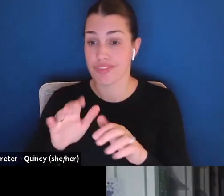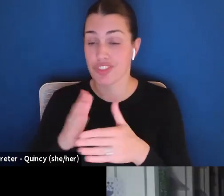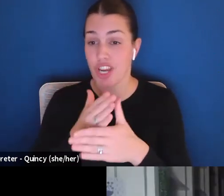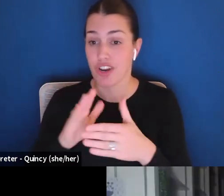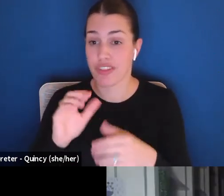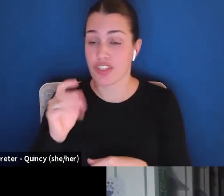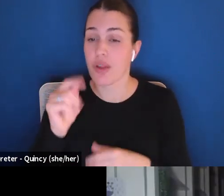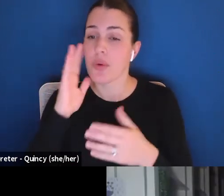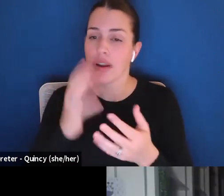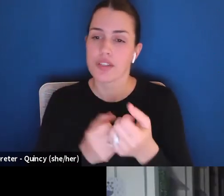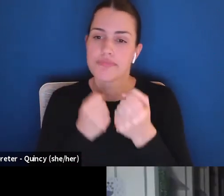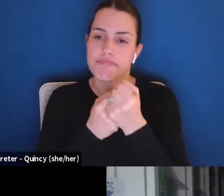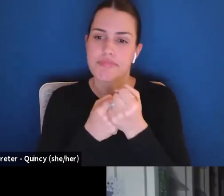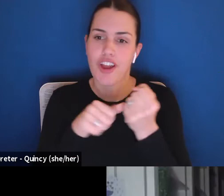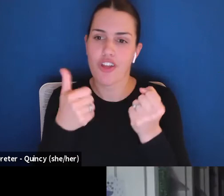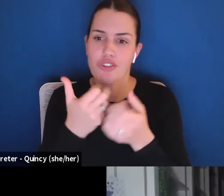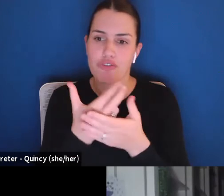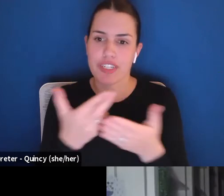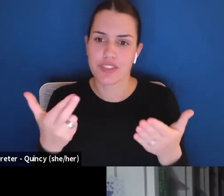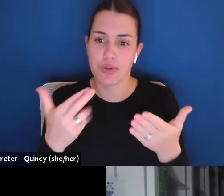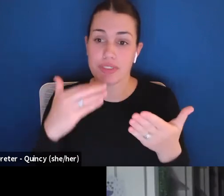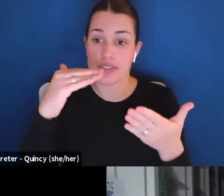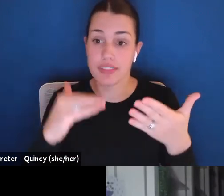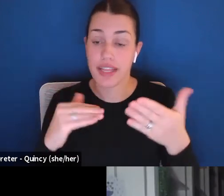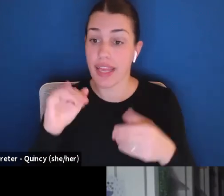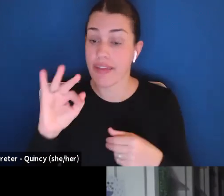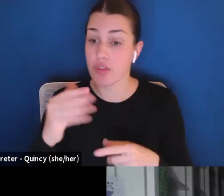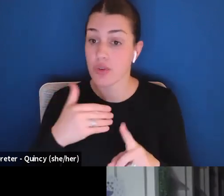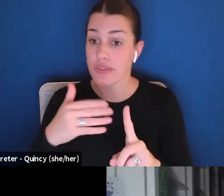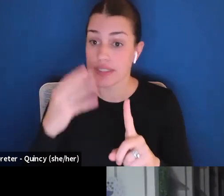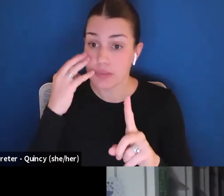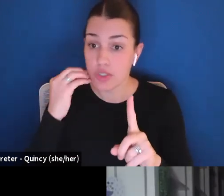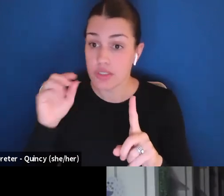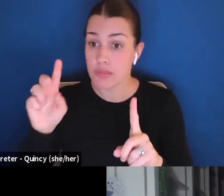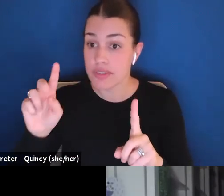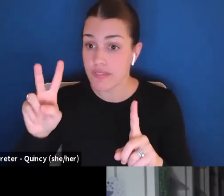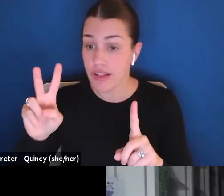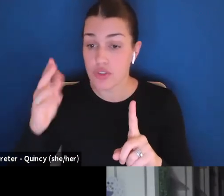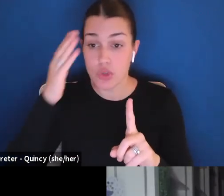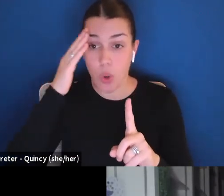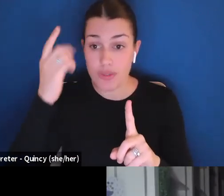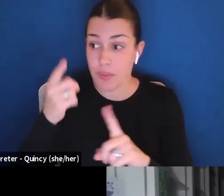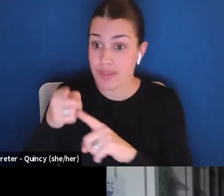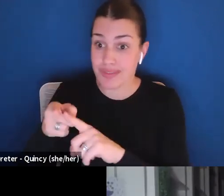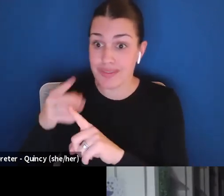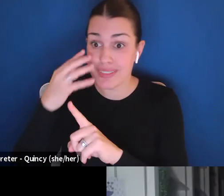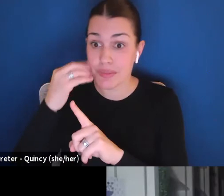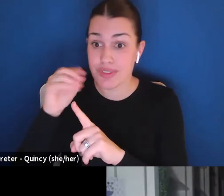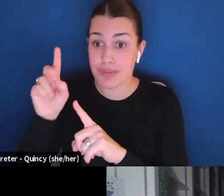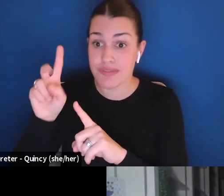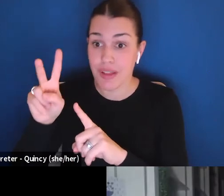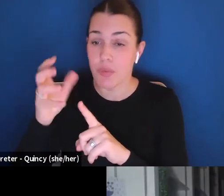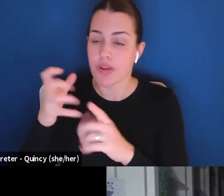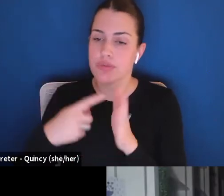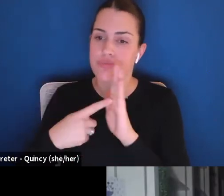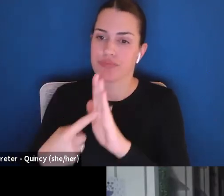promote some resources. If you have experienced domestic violence or if you know someone who has, we want to make sure you're equipped